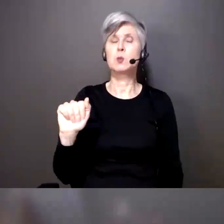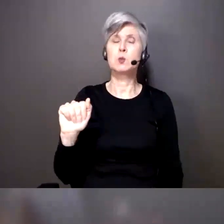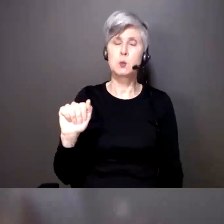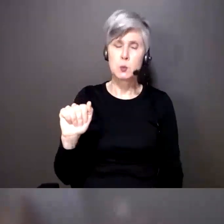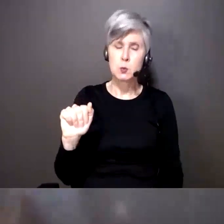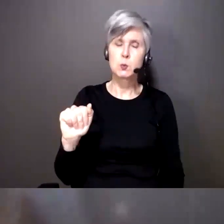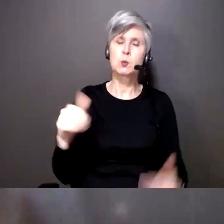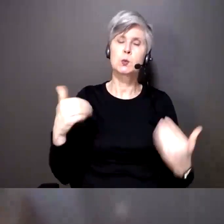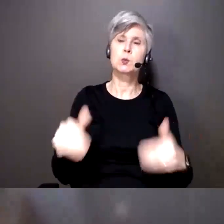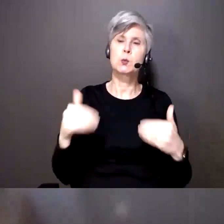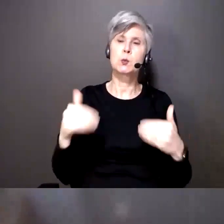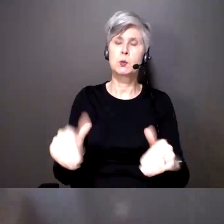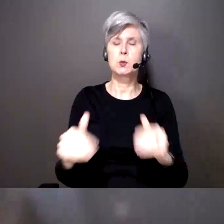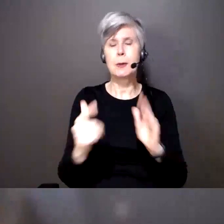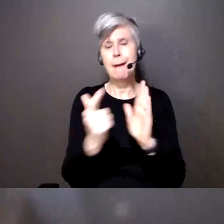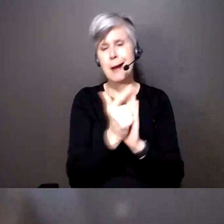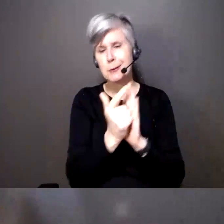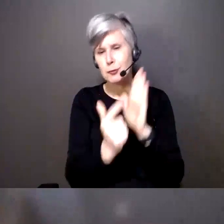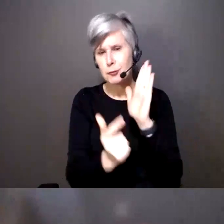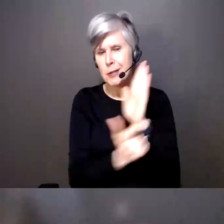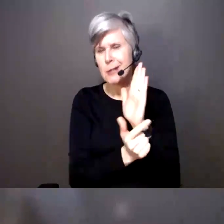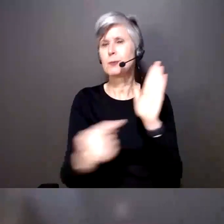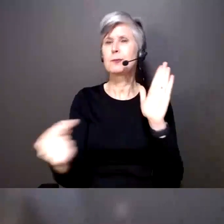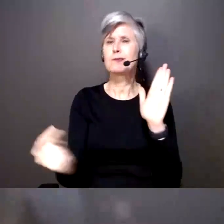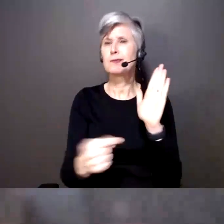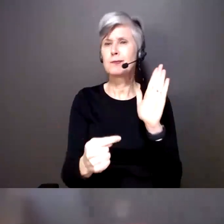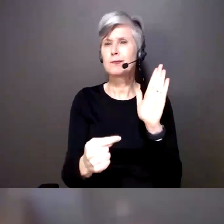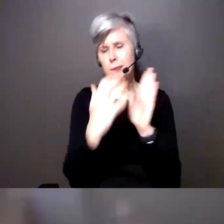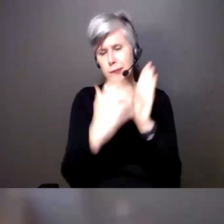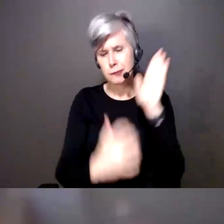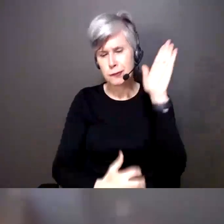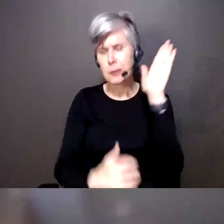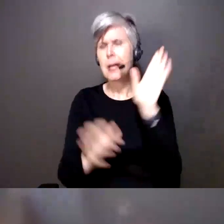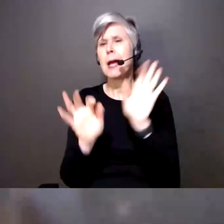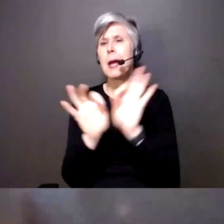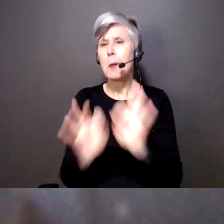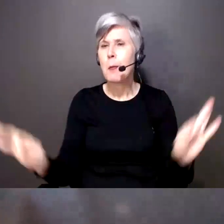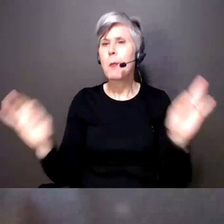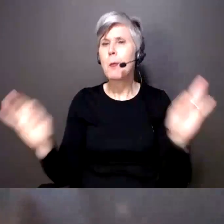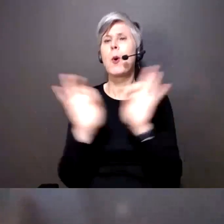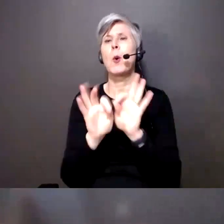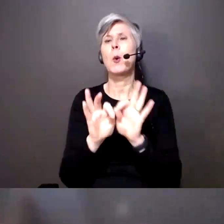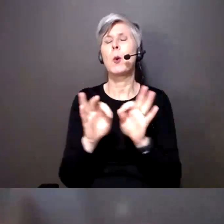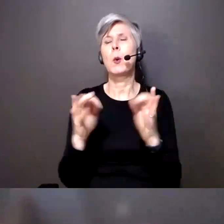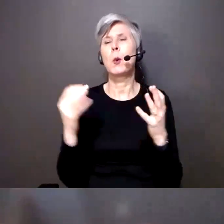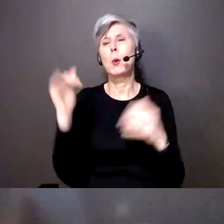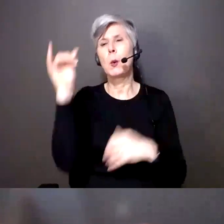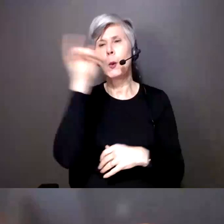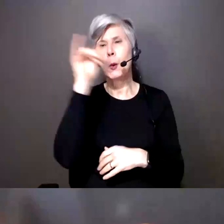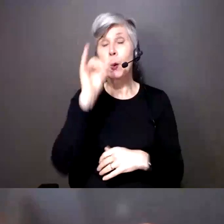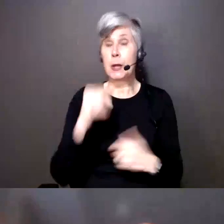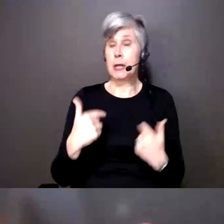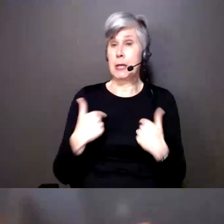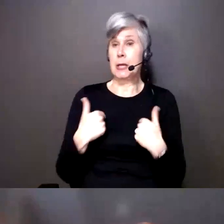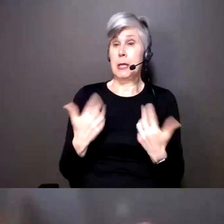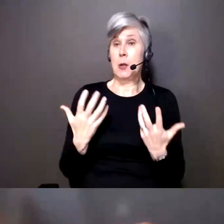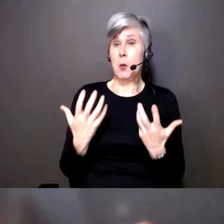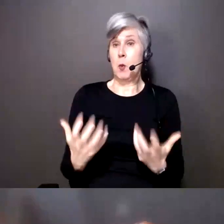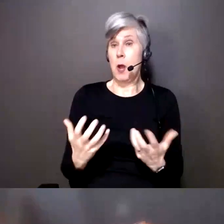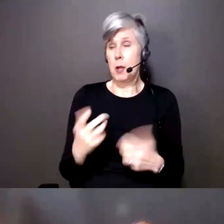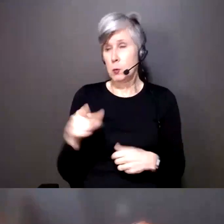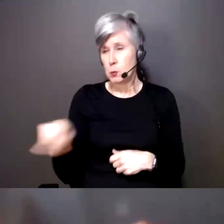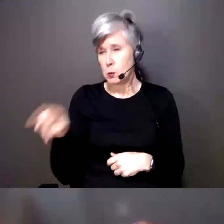wanted to bring to your attention this afternoon is some really important aspects of the